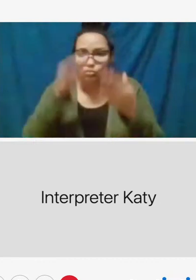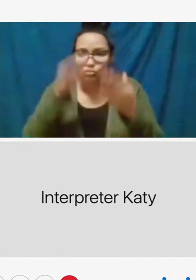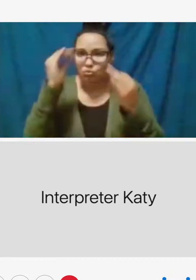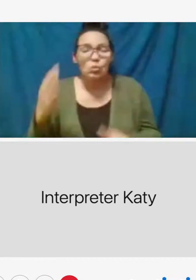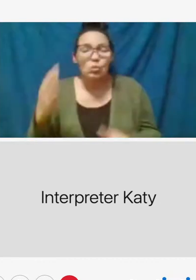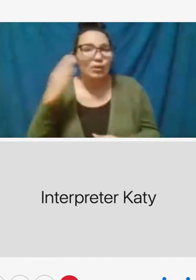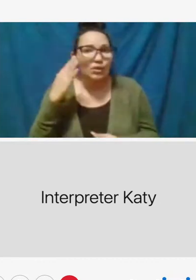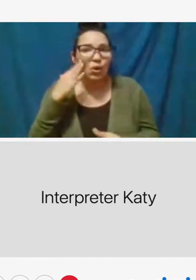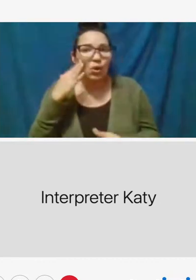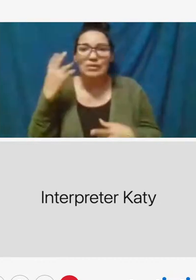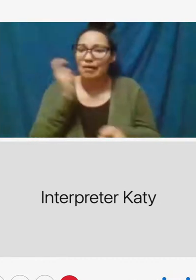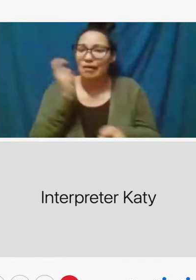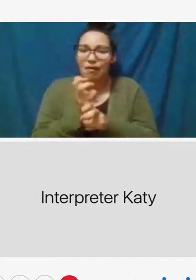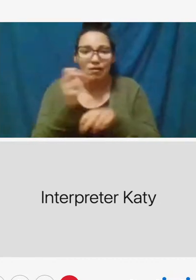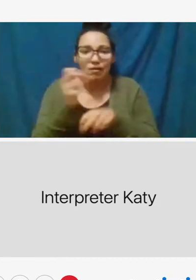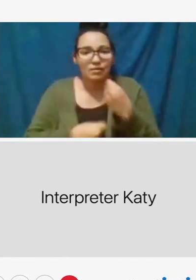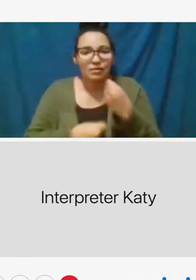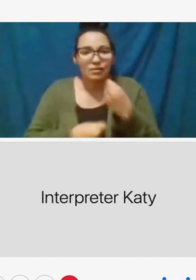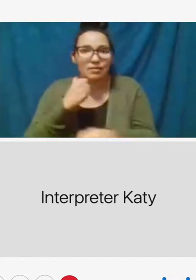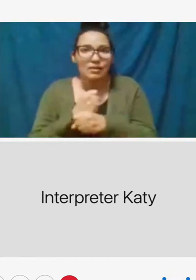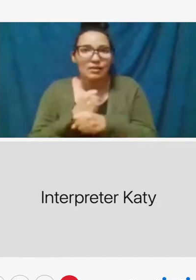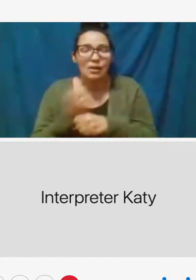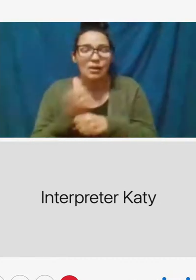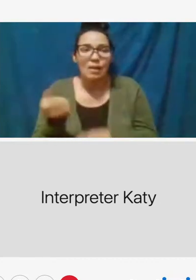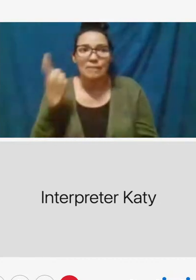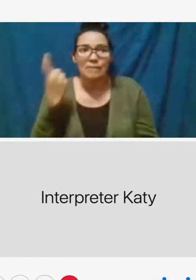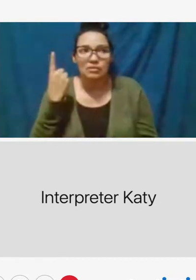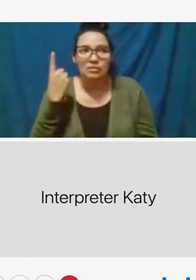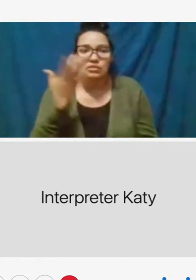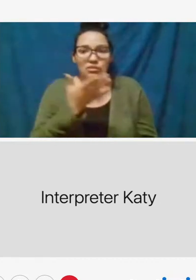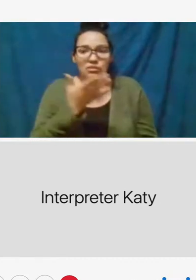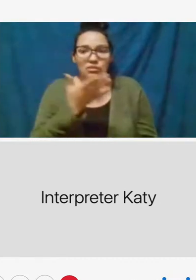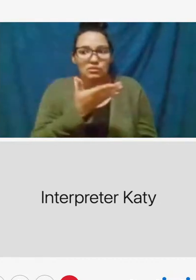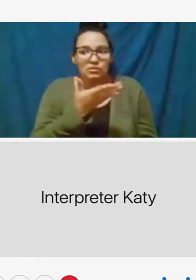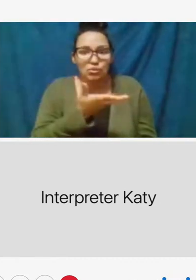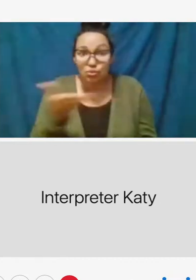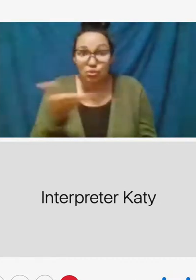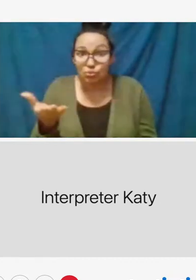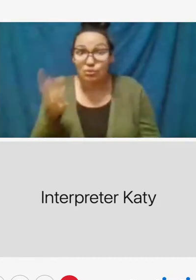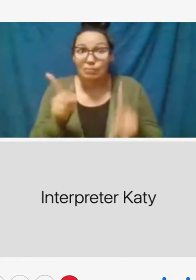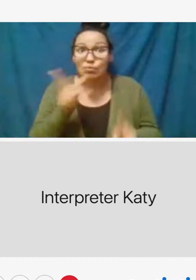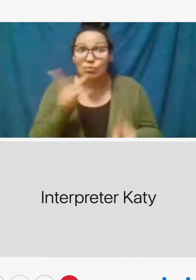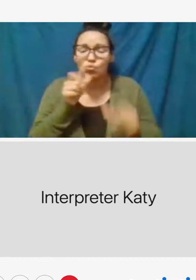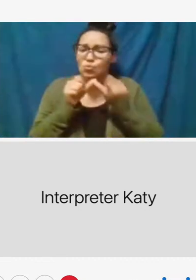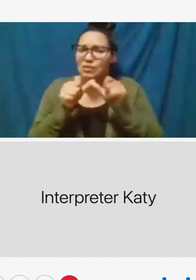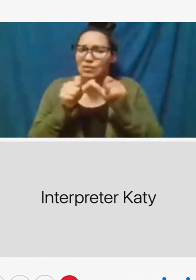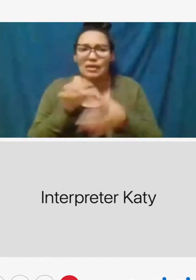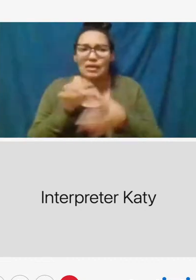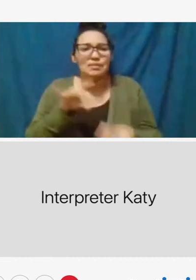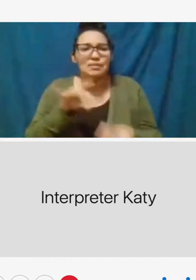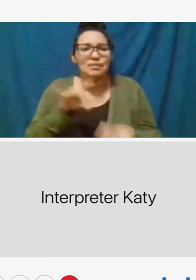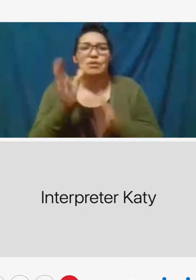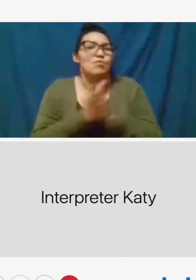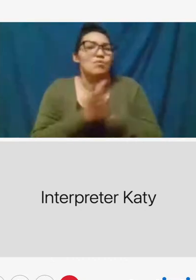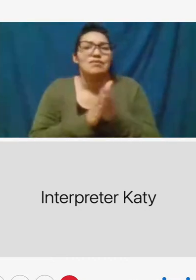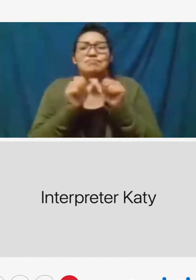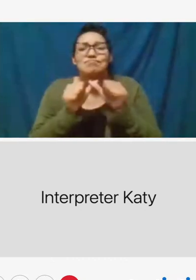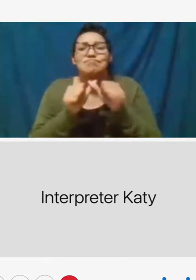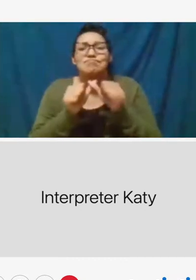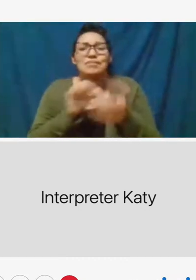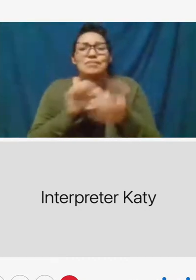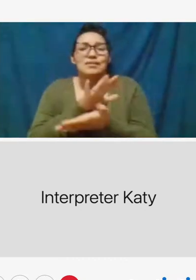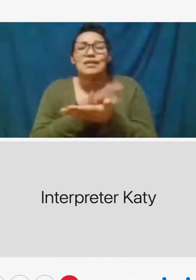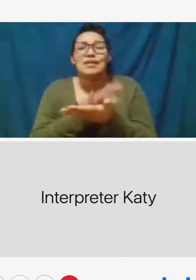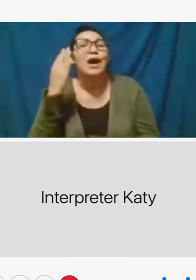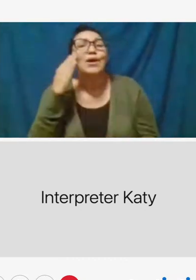difficult year and yet you are the ones who keep the spirit going on the campus and I know it's not as easy